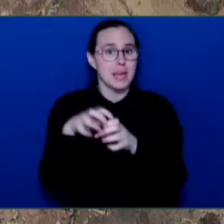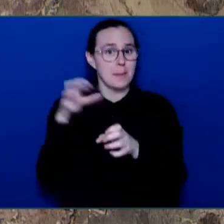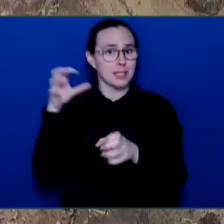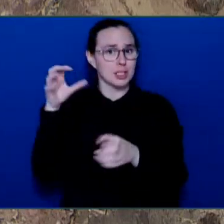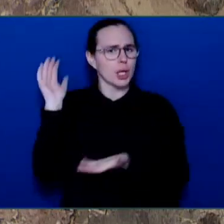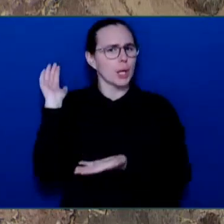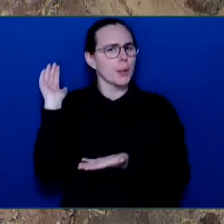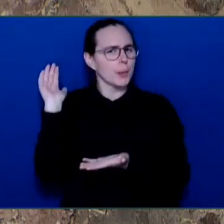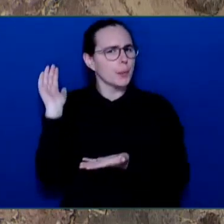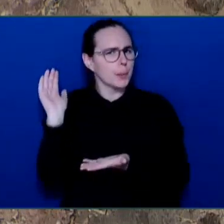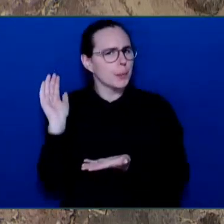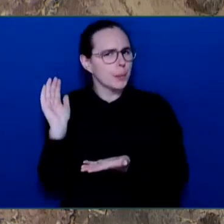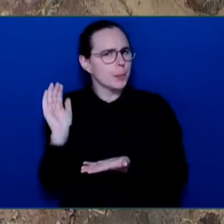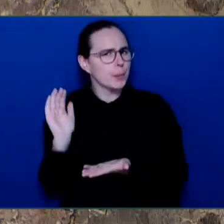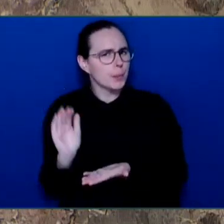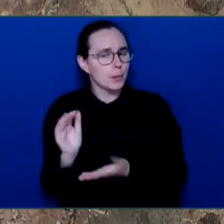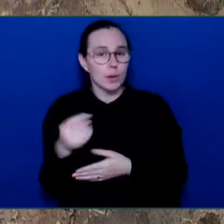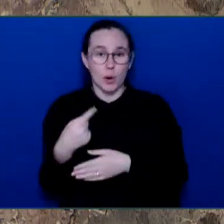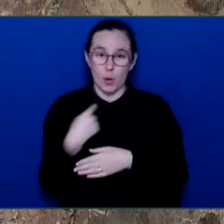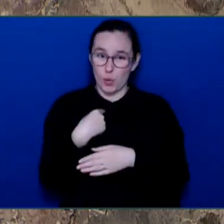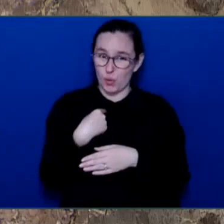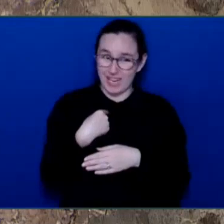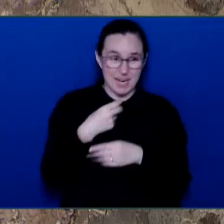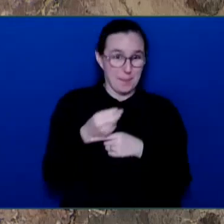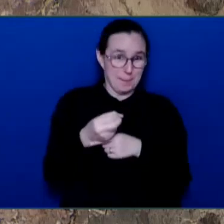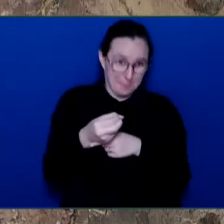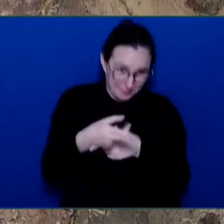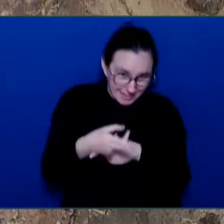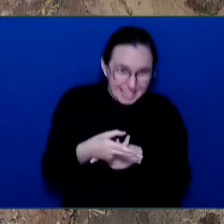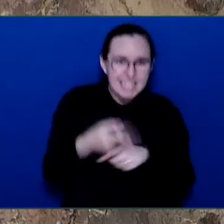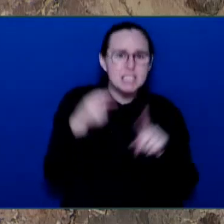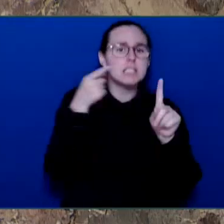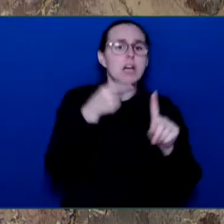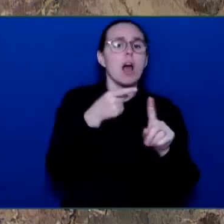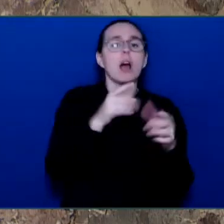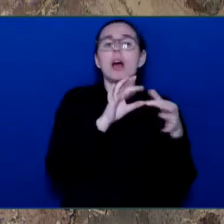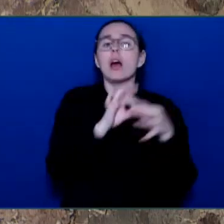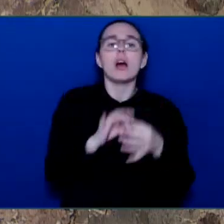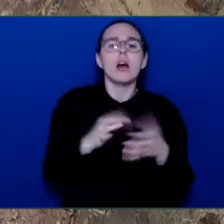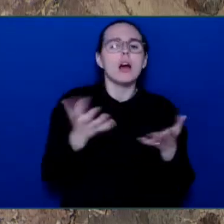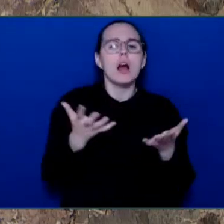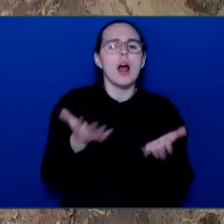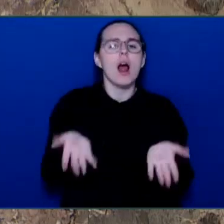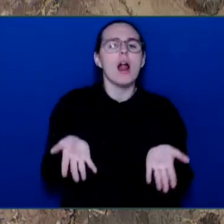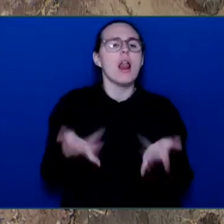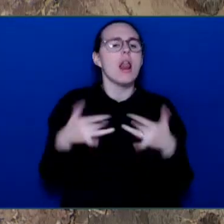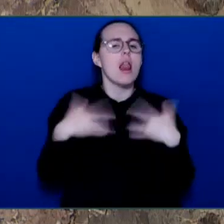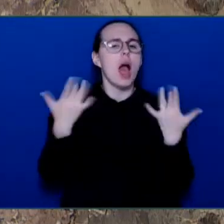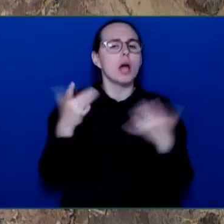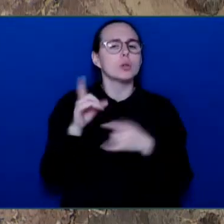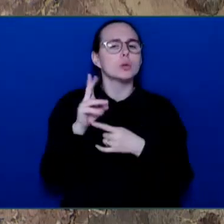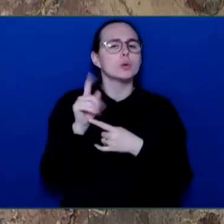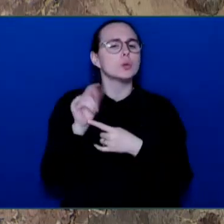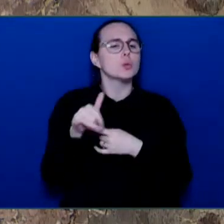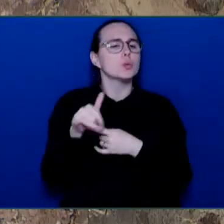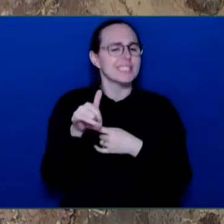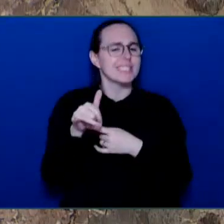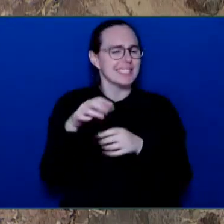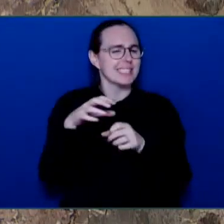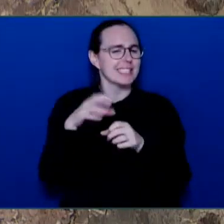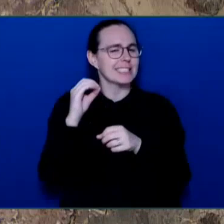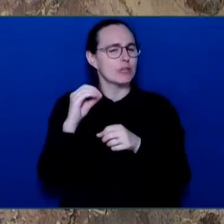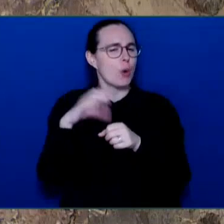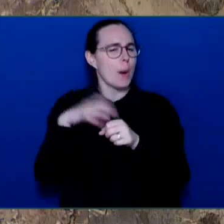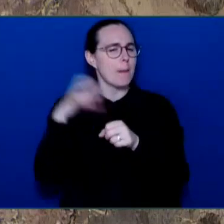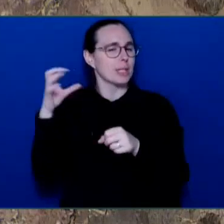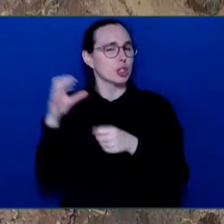the take-up of light-duty zero-emission vehicles. We are supporting British Columbians to install heat pumps so